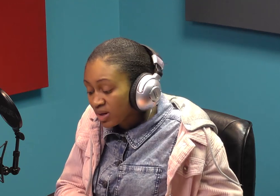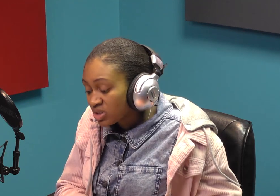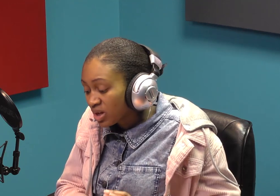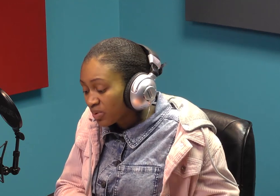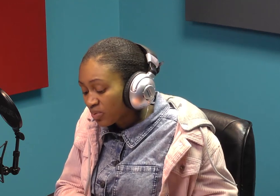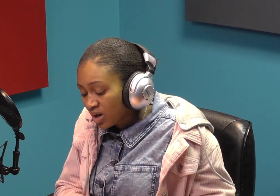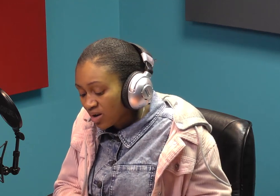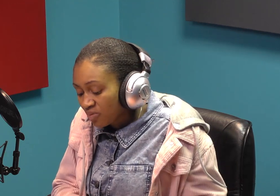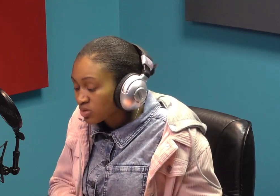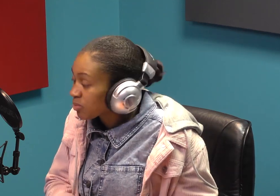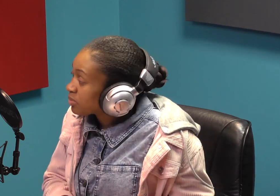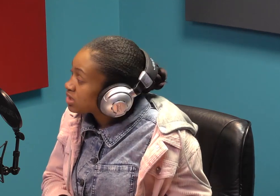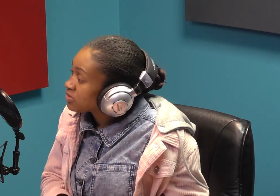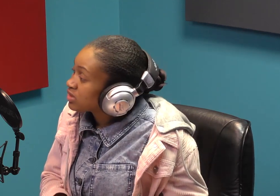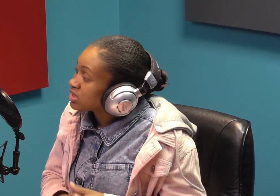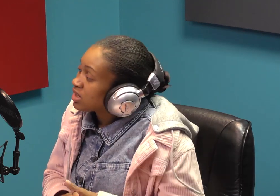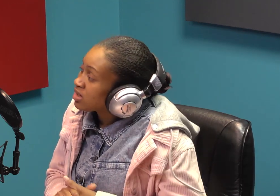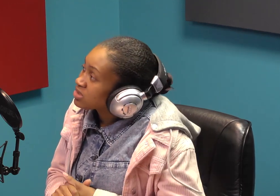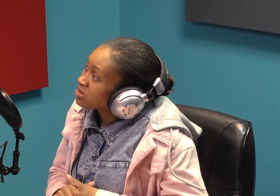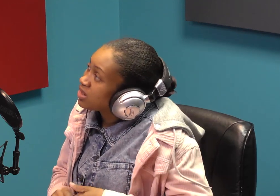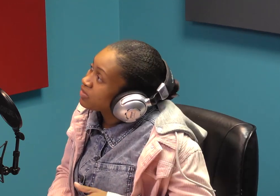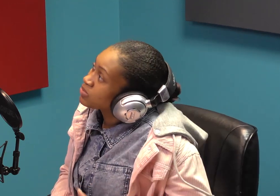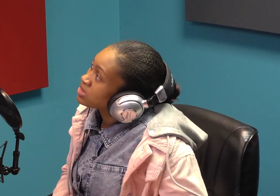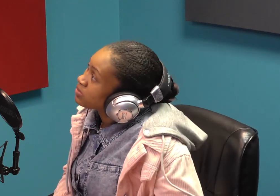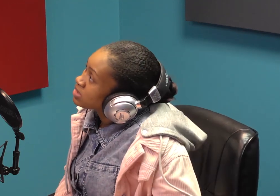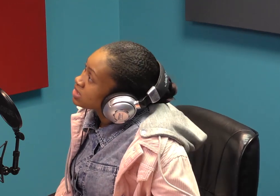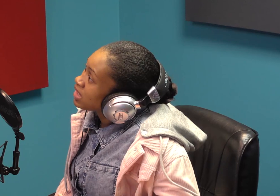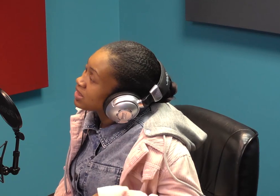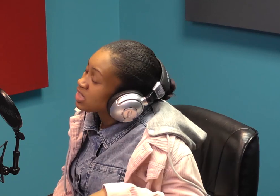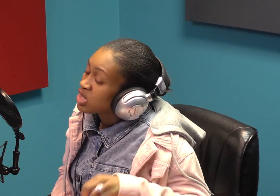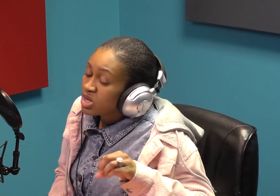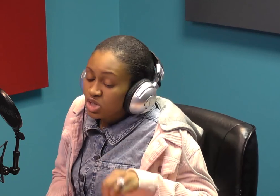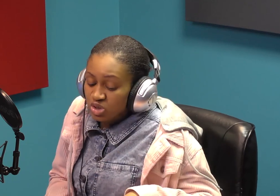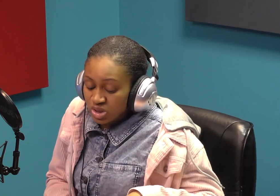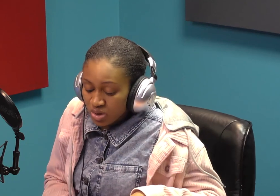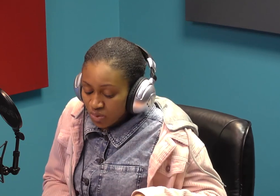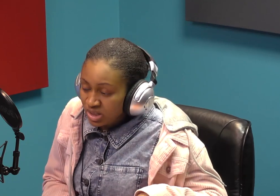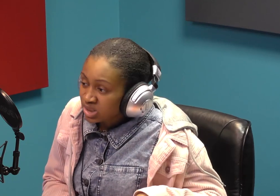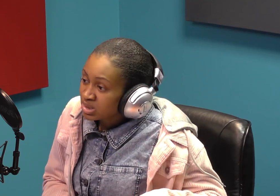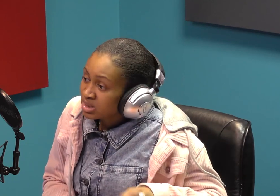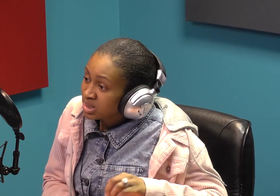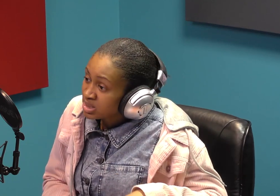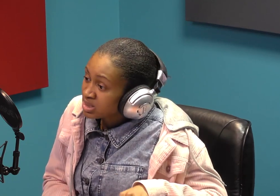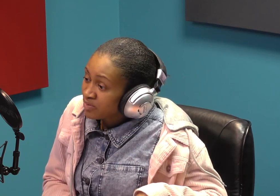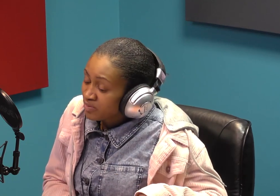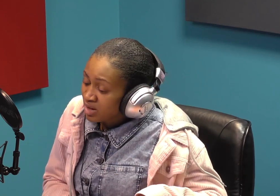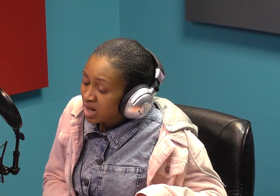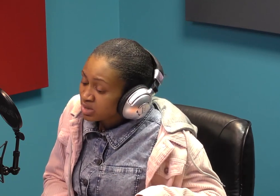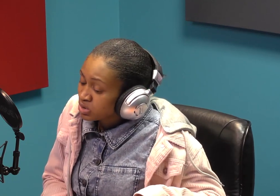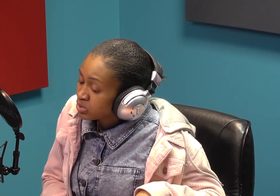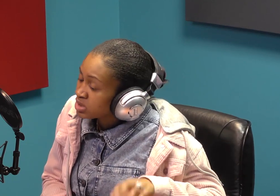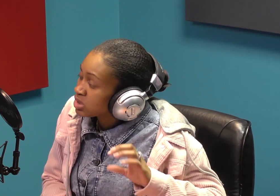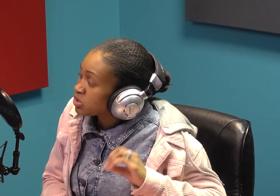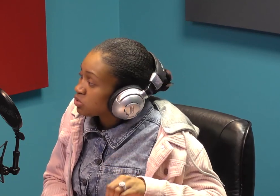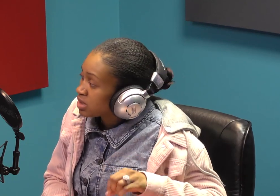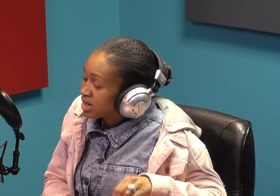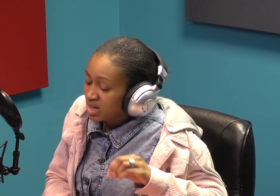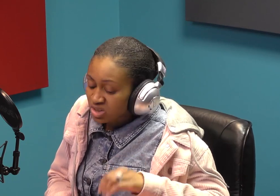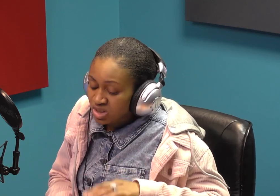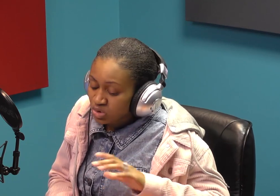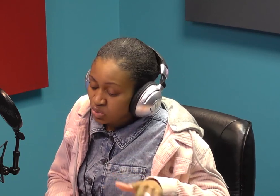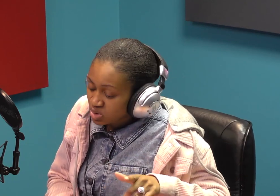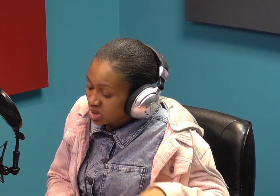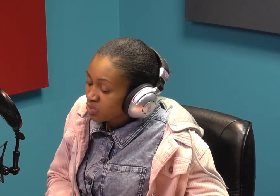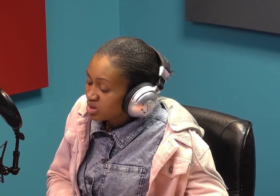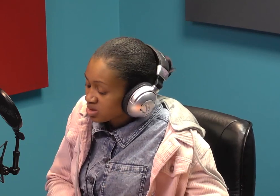and the information that we read was from Buzzfeed and they also left us with something saying that your generation doesn't define you. It's the